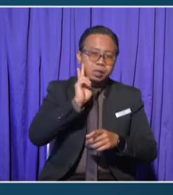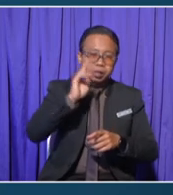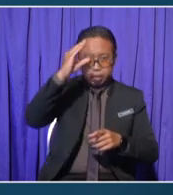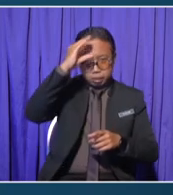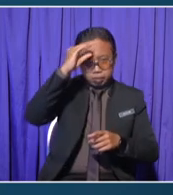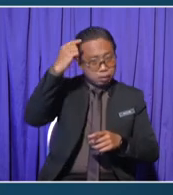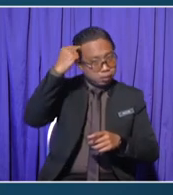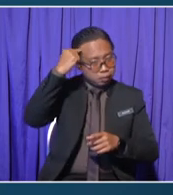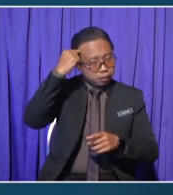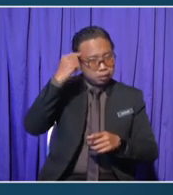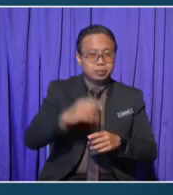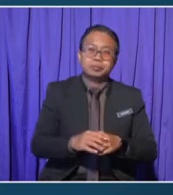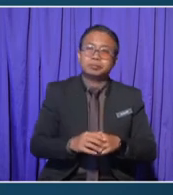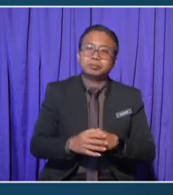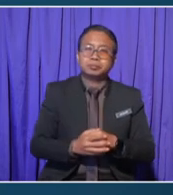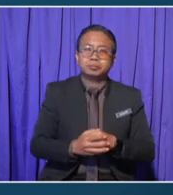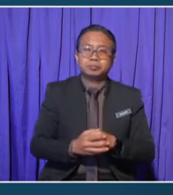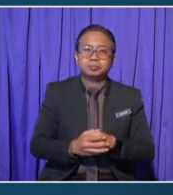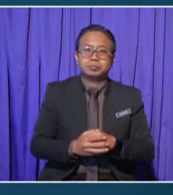ruler and ribbon.